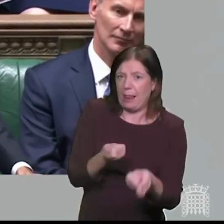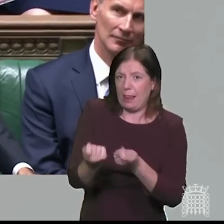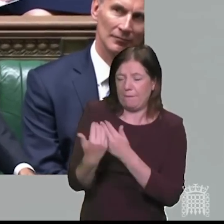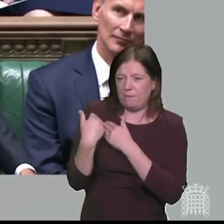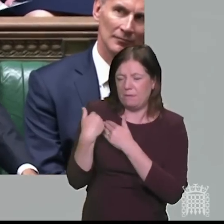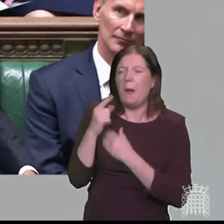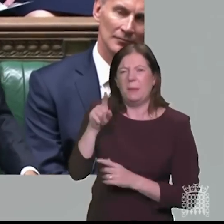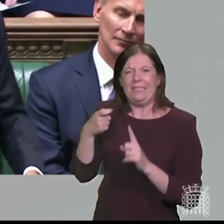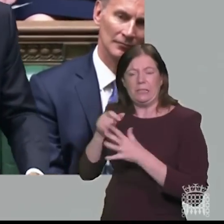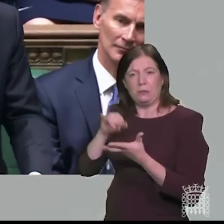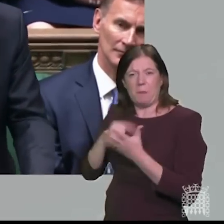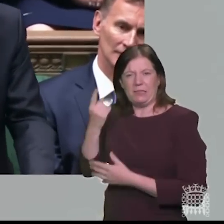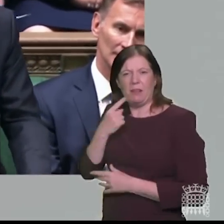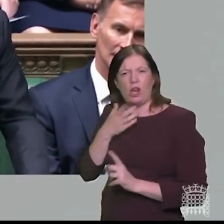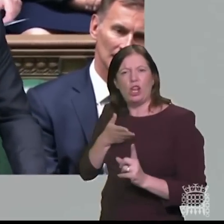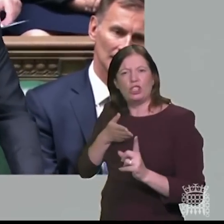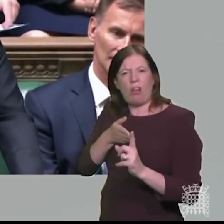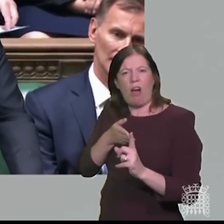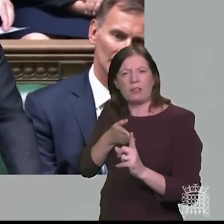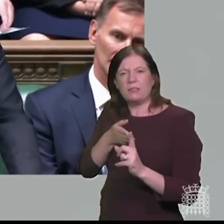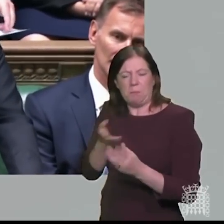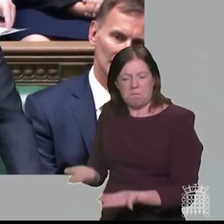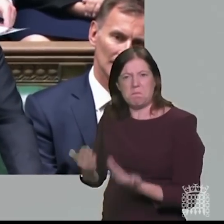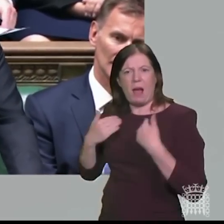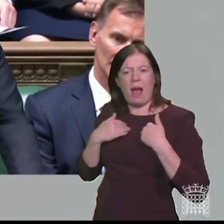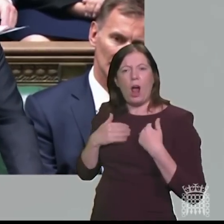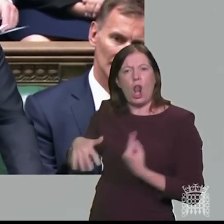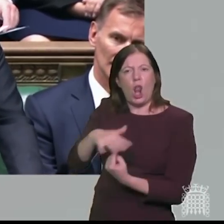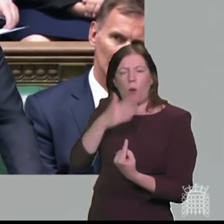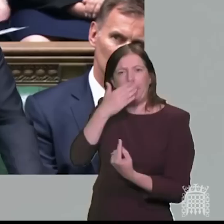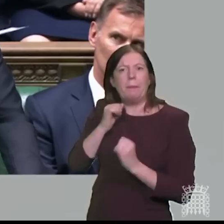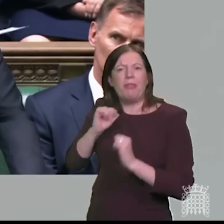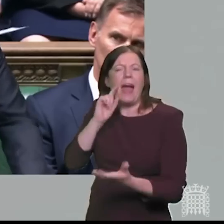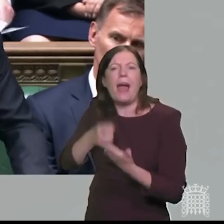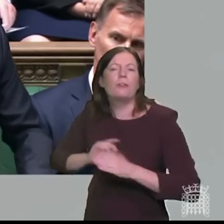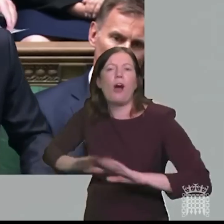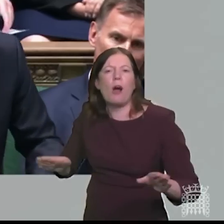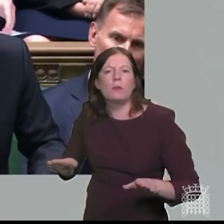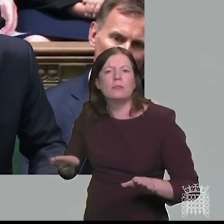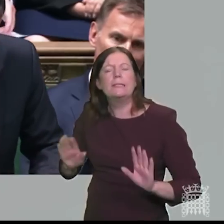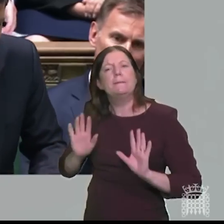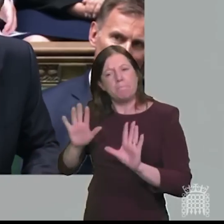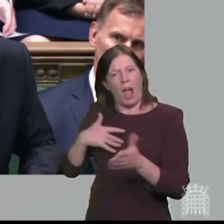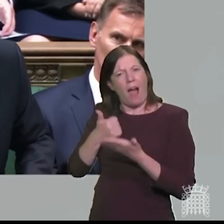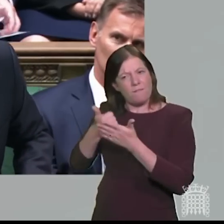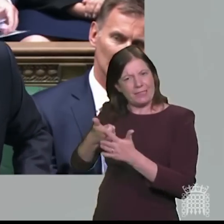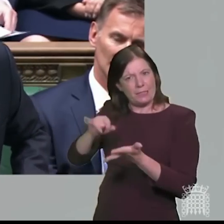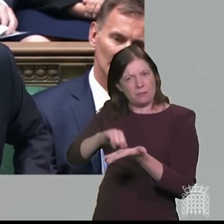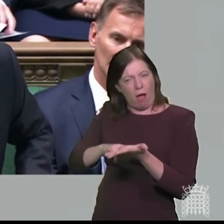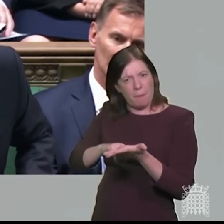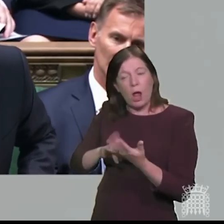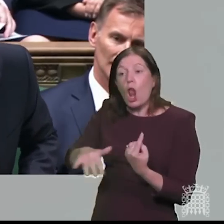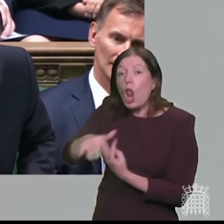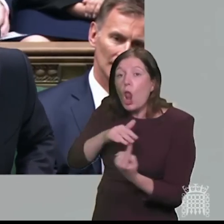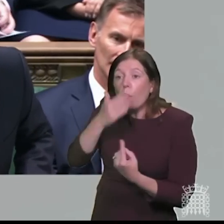he said we should get the targets back and disempower local people. I do want to give him some advice. I don't think it's